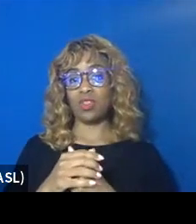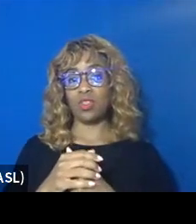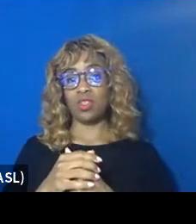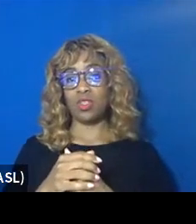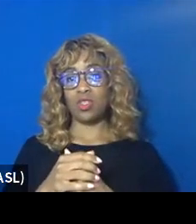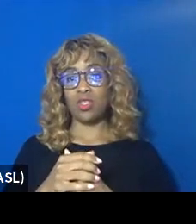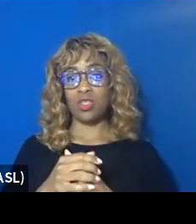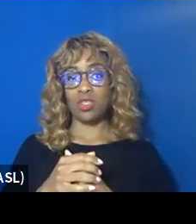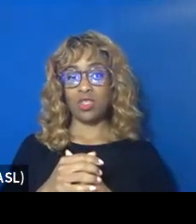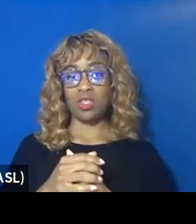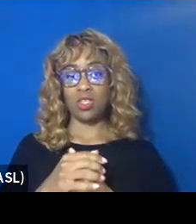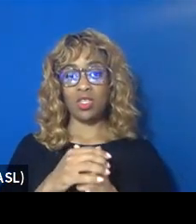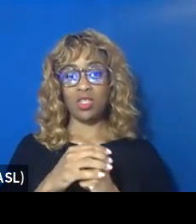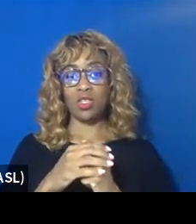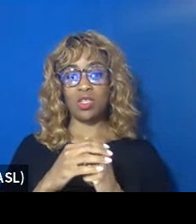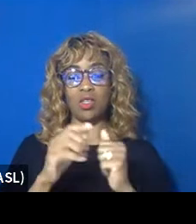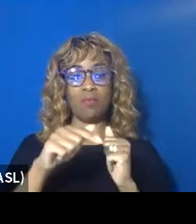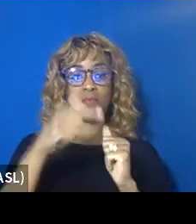commission.